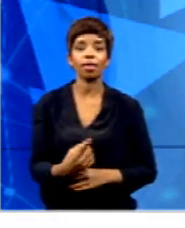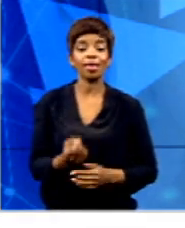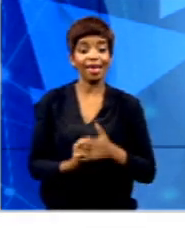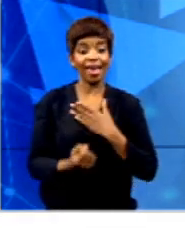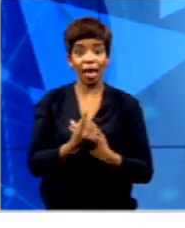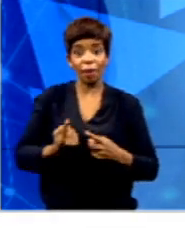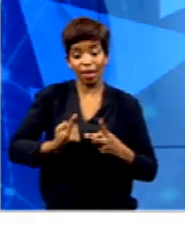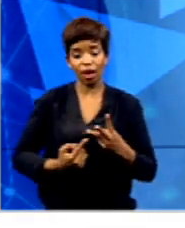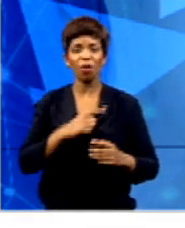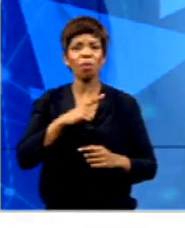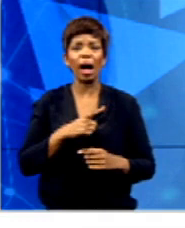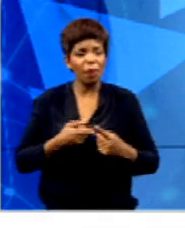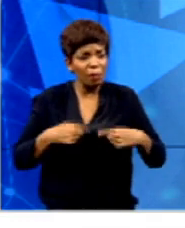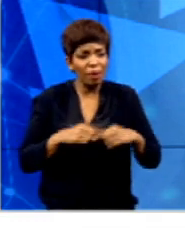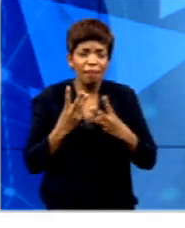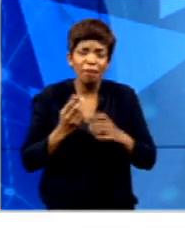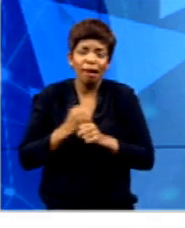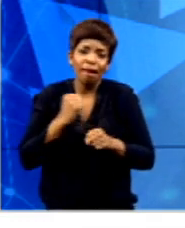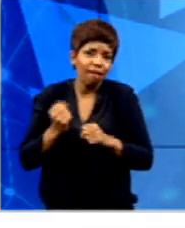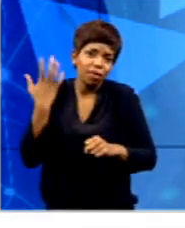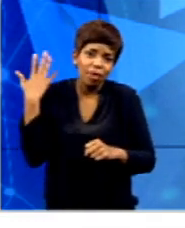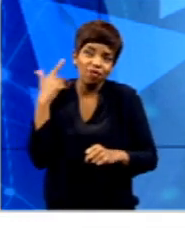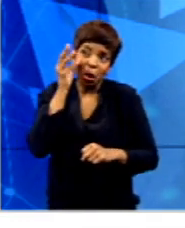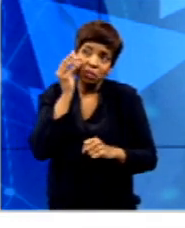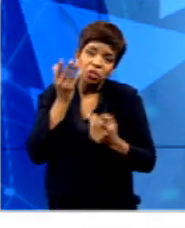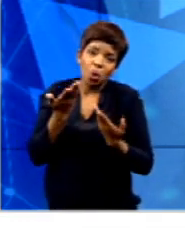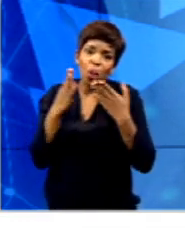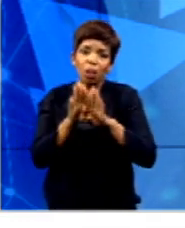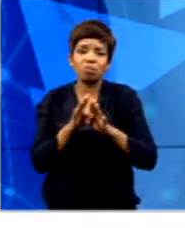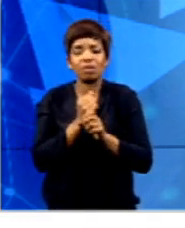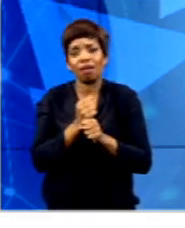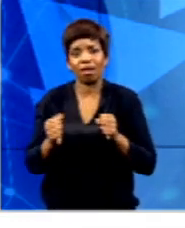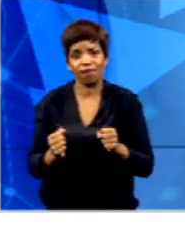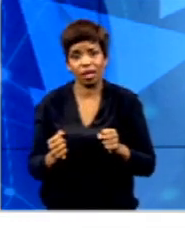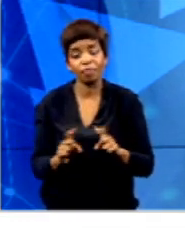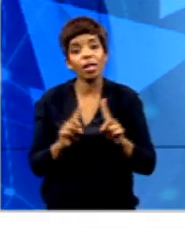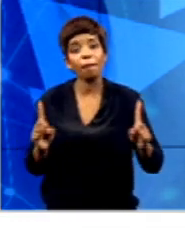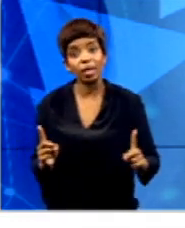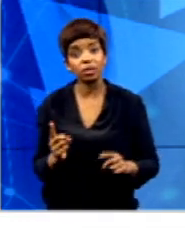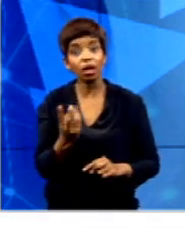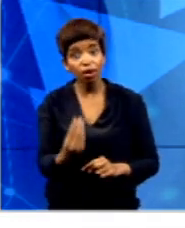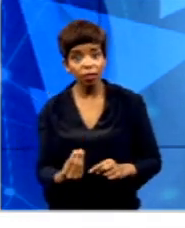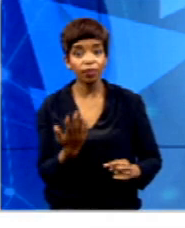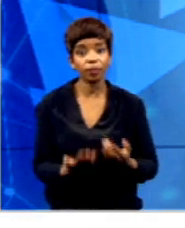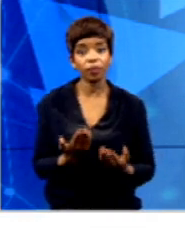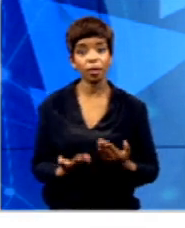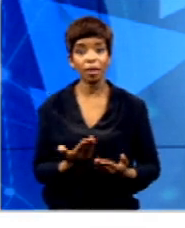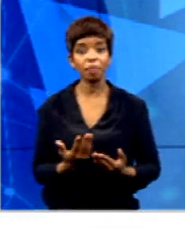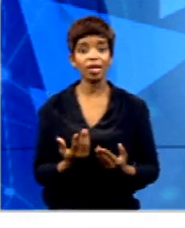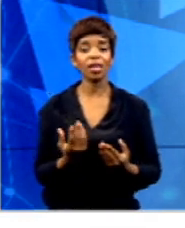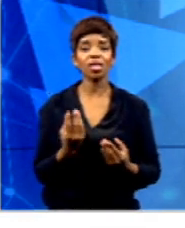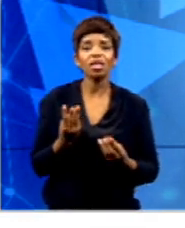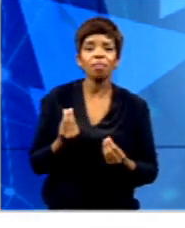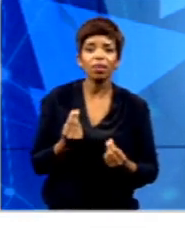before. Isn't there any obligation to alert people that they need to look at certain cover that they may not